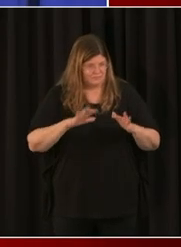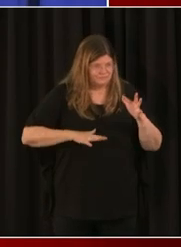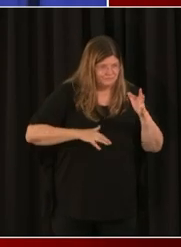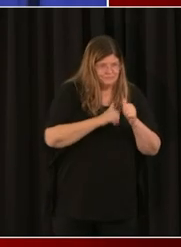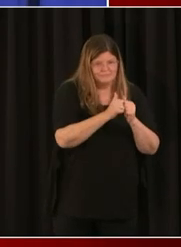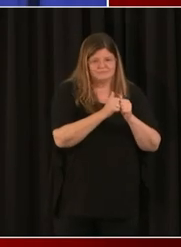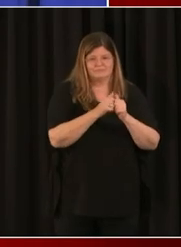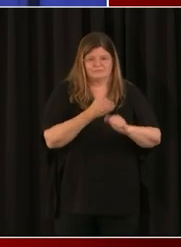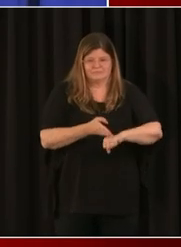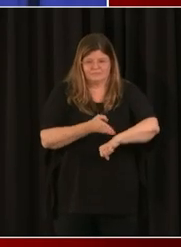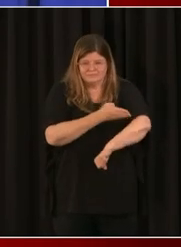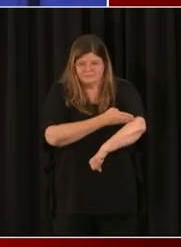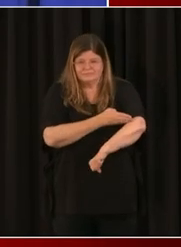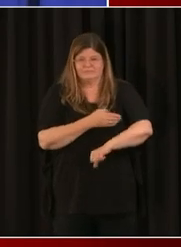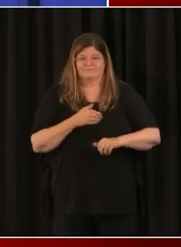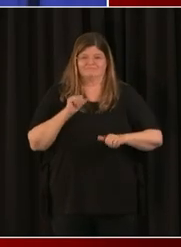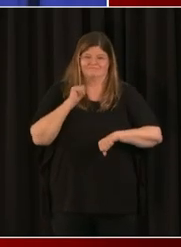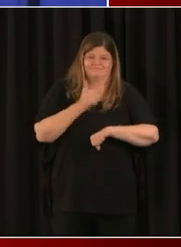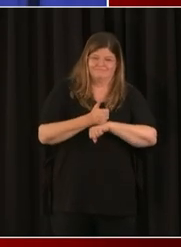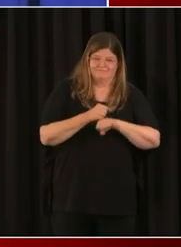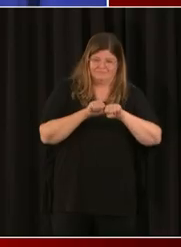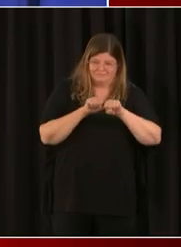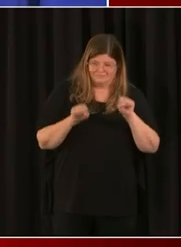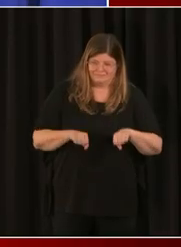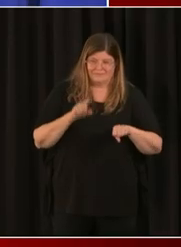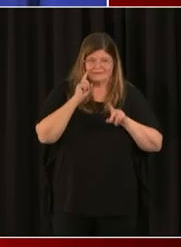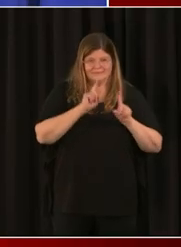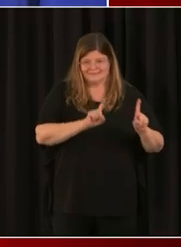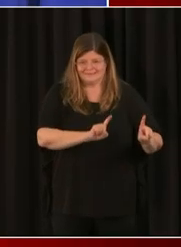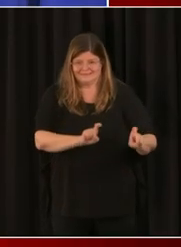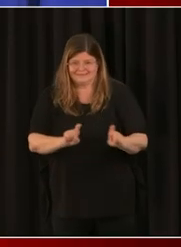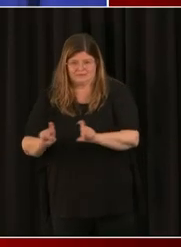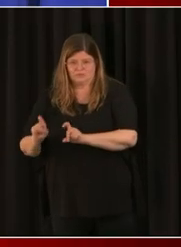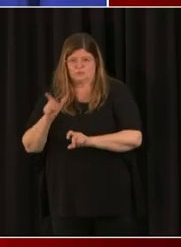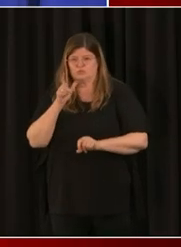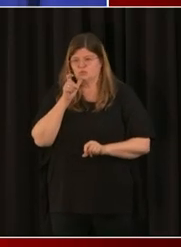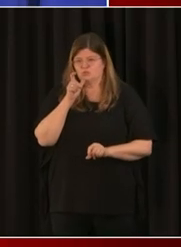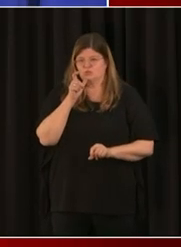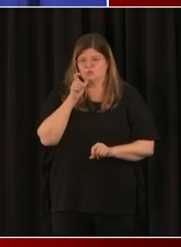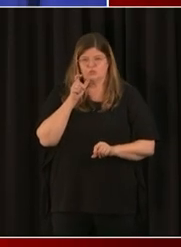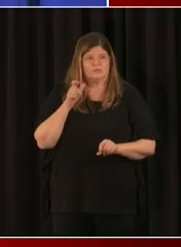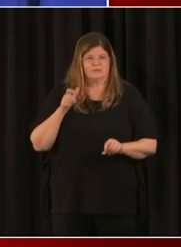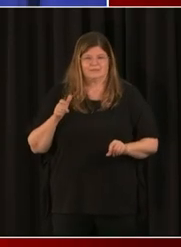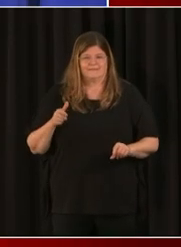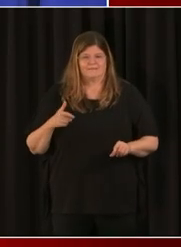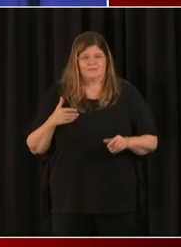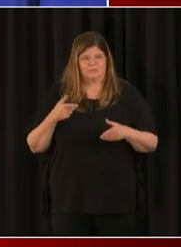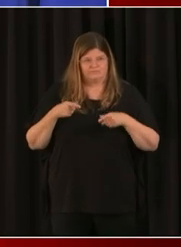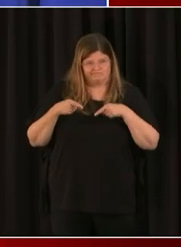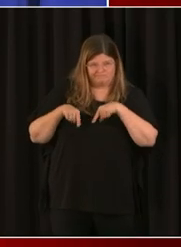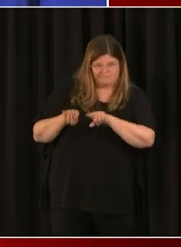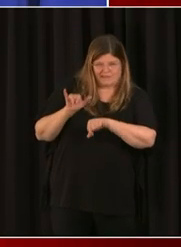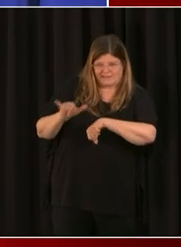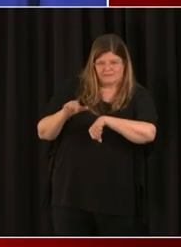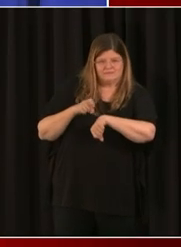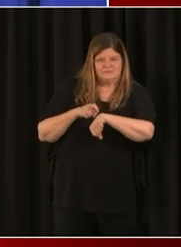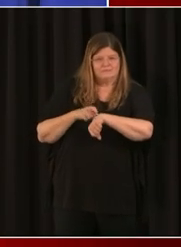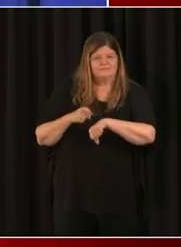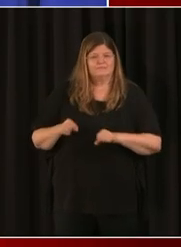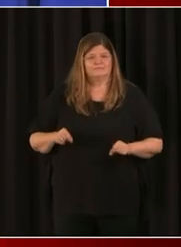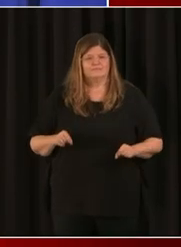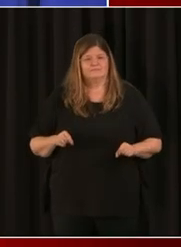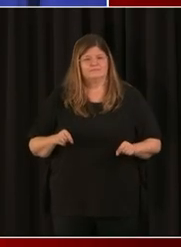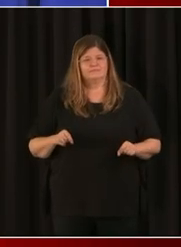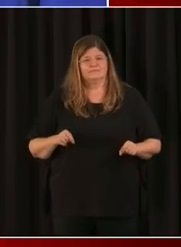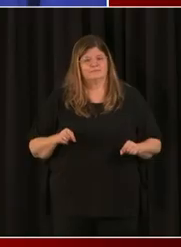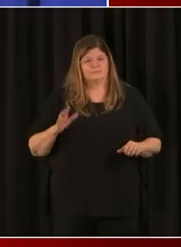well. We also implemented a system of testing, which we think is working well, where we